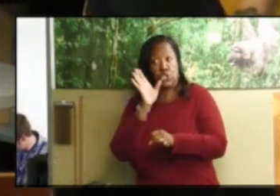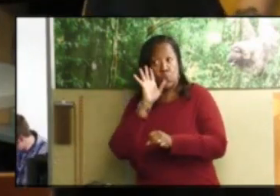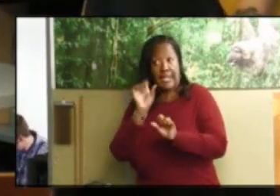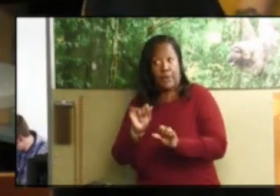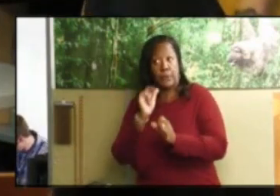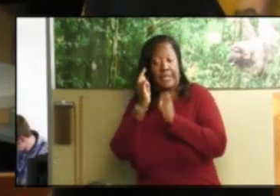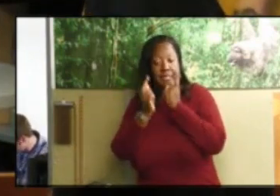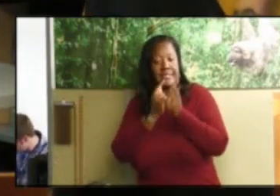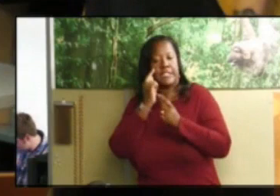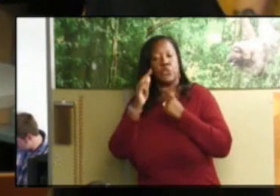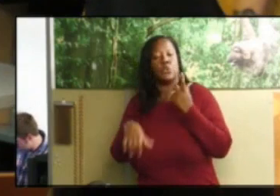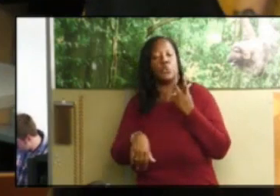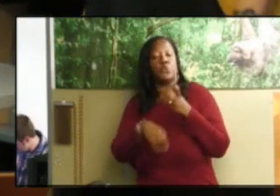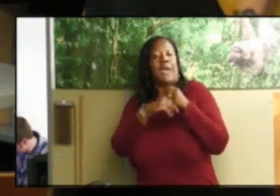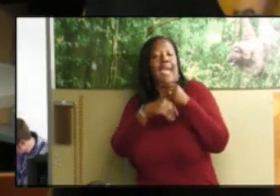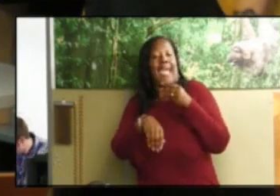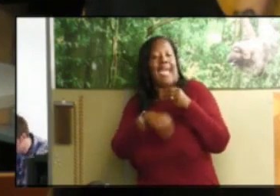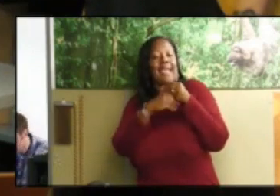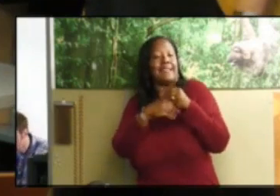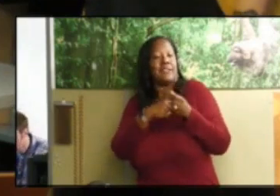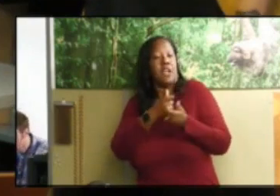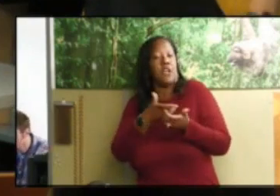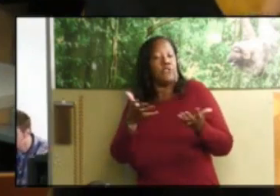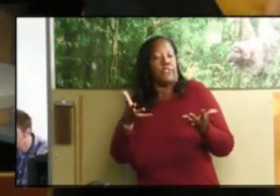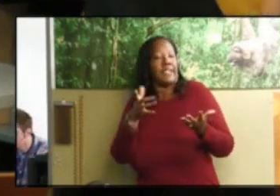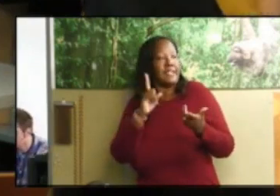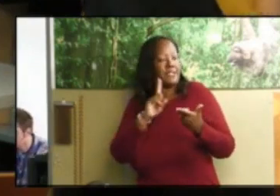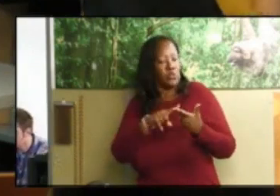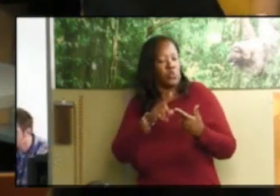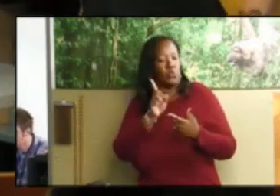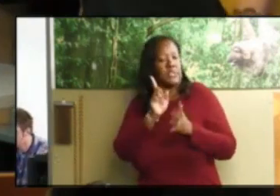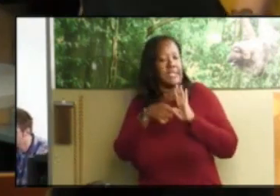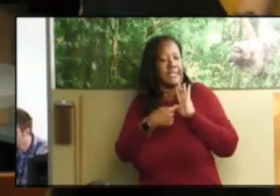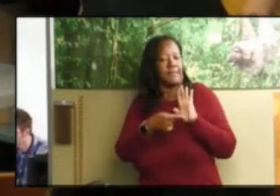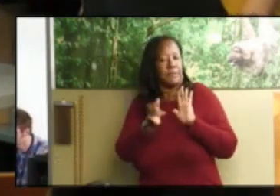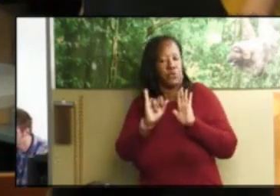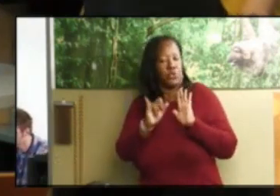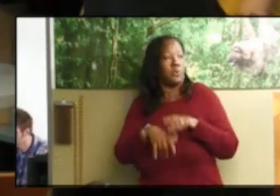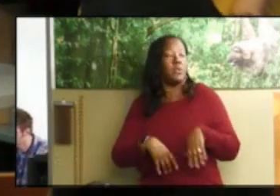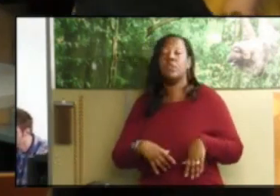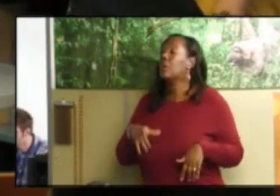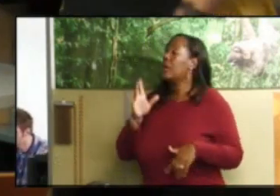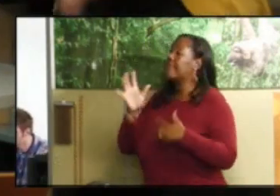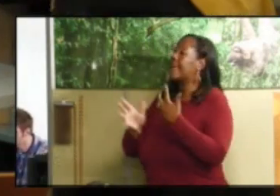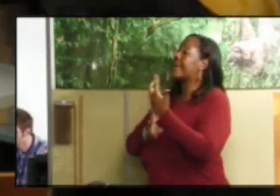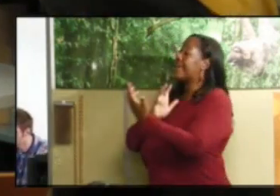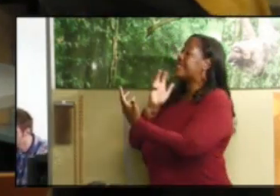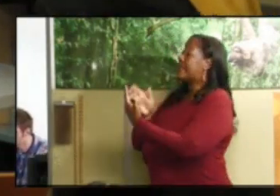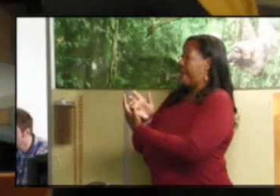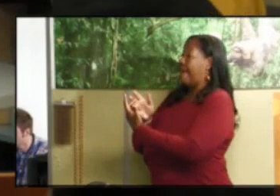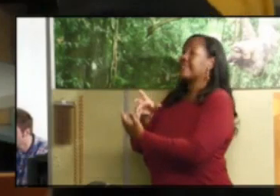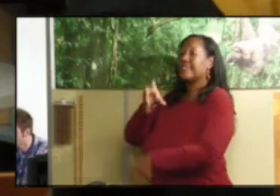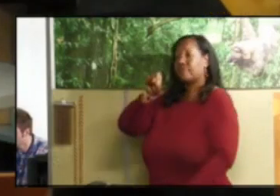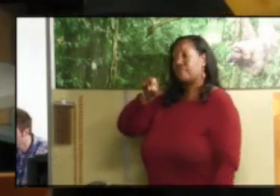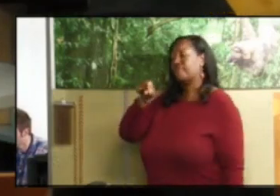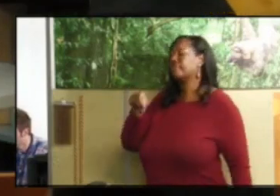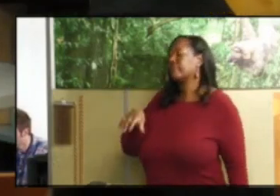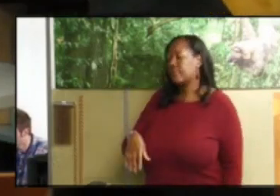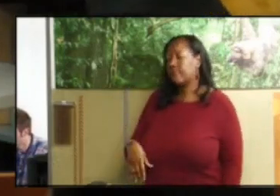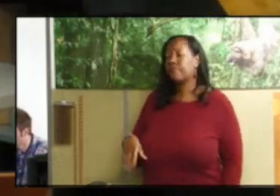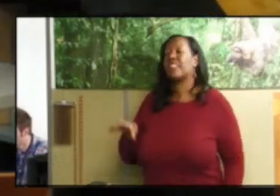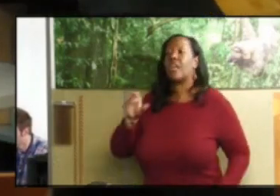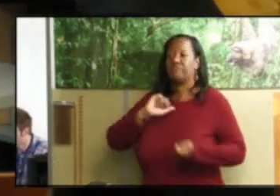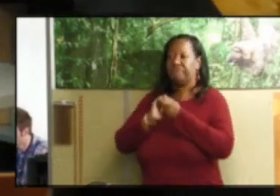these elements to be built into the design of the exhibit? Yeah, like customized. The question was,